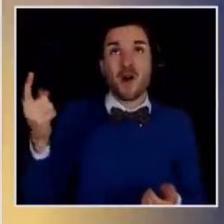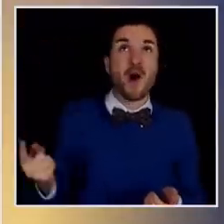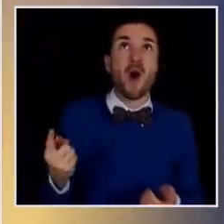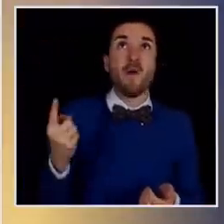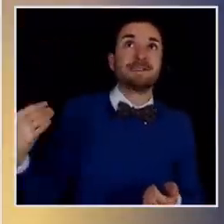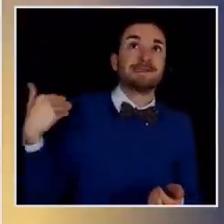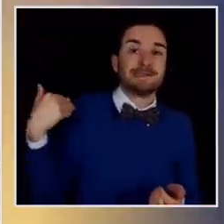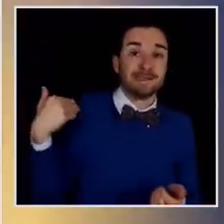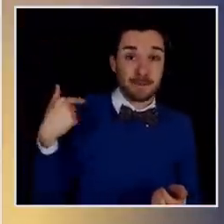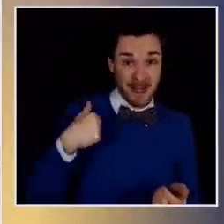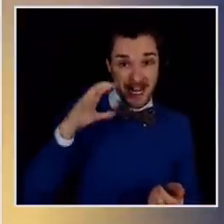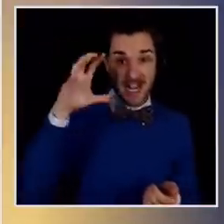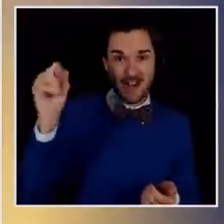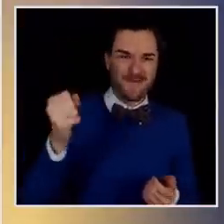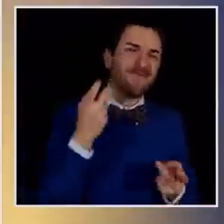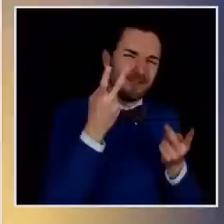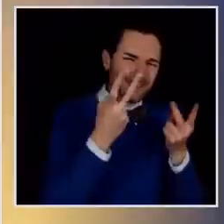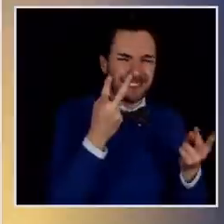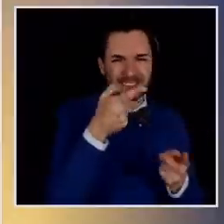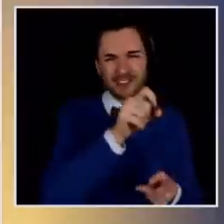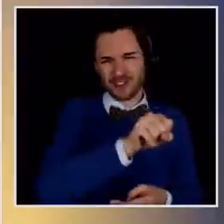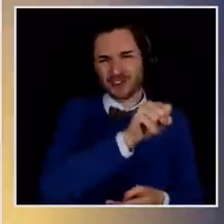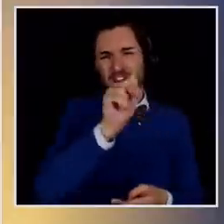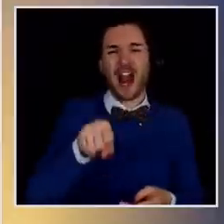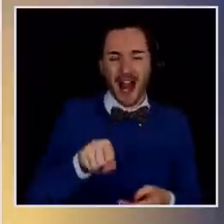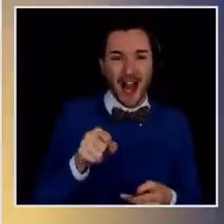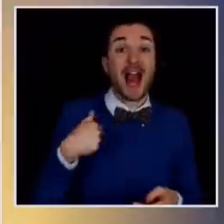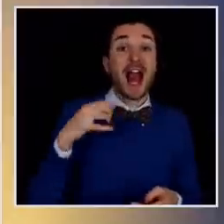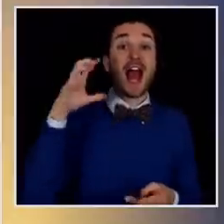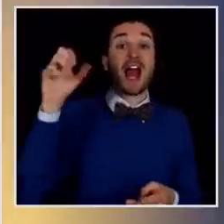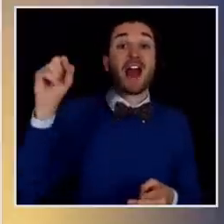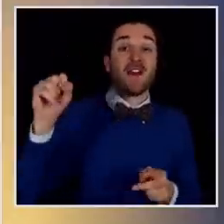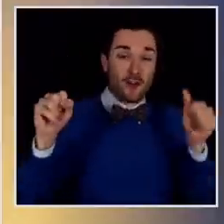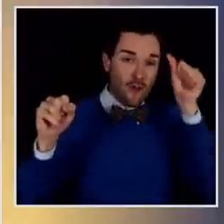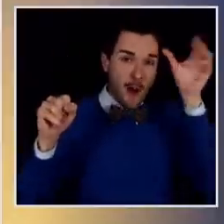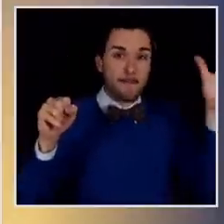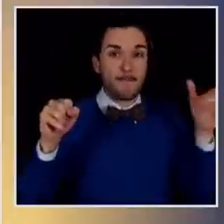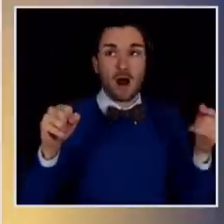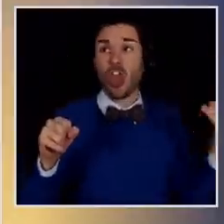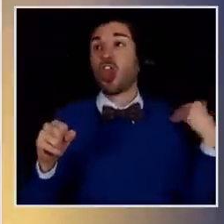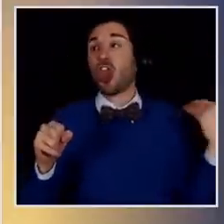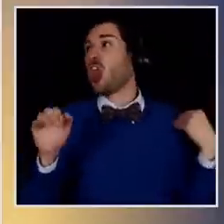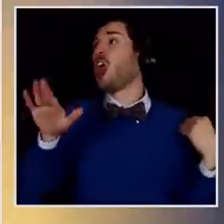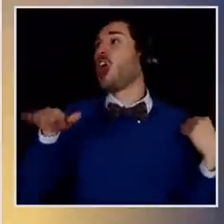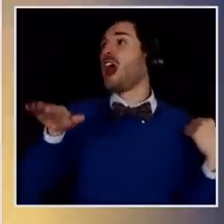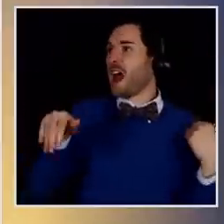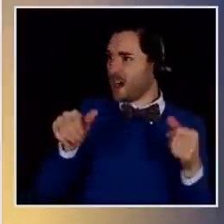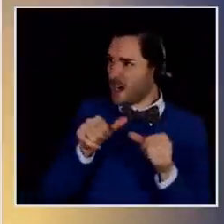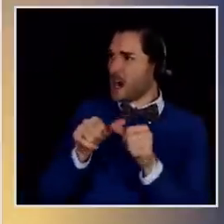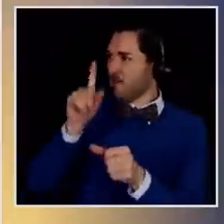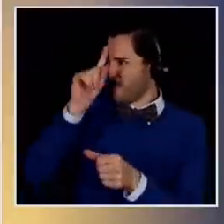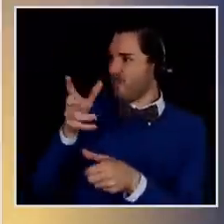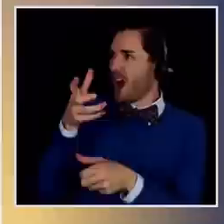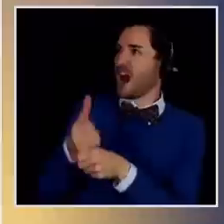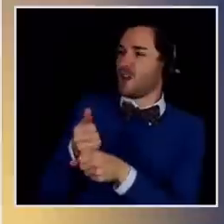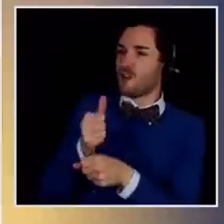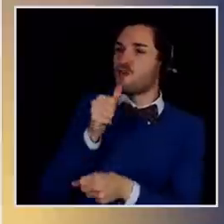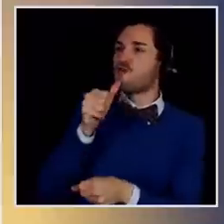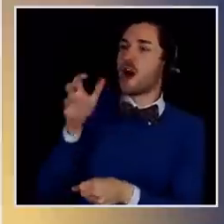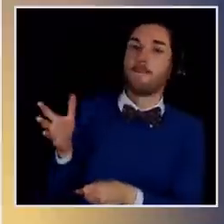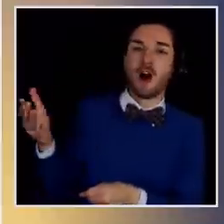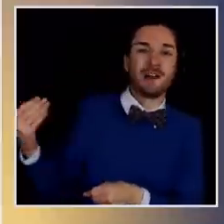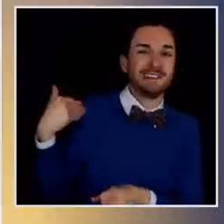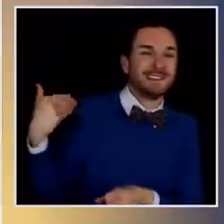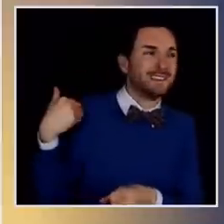home when I was a kid up in Scranton, he said, "Joey, keep the faith." And our grandmother, when she was alive, she yelled, "No, Joey, spread